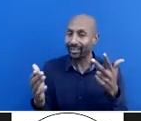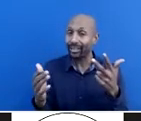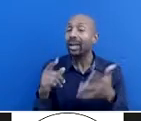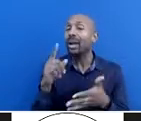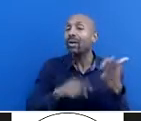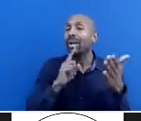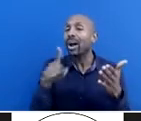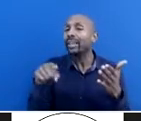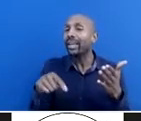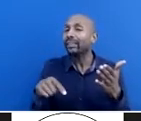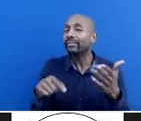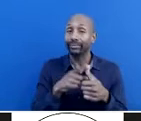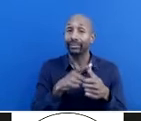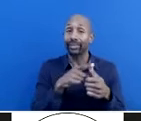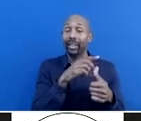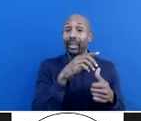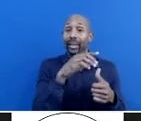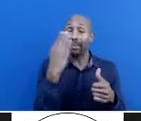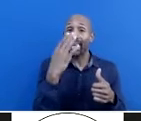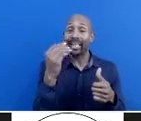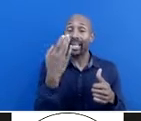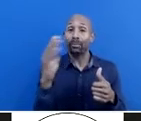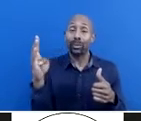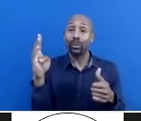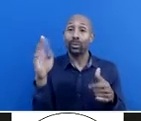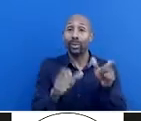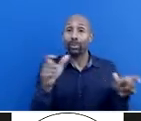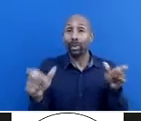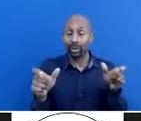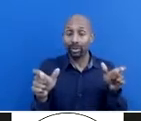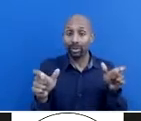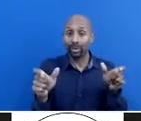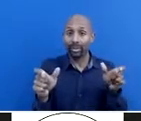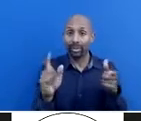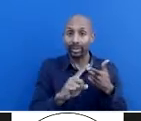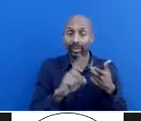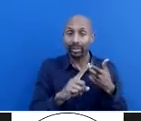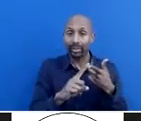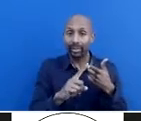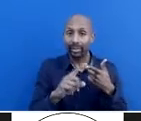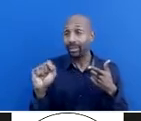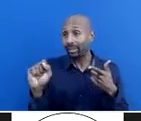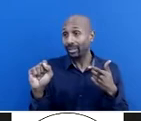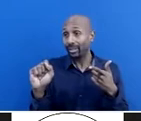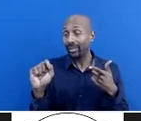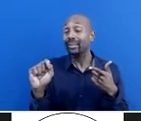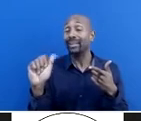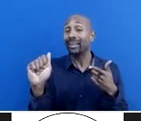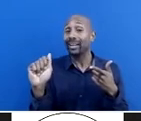Black and Blues People. Can anybody picture the flyer in their mind? Oscar, you have to be able to do this.